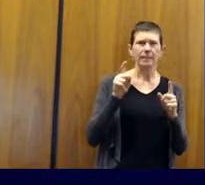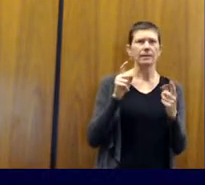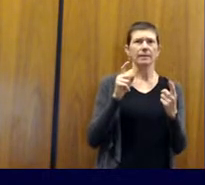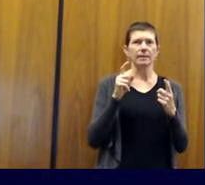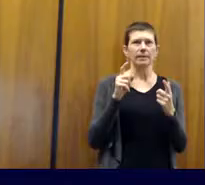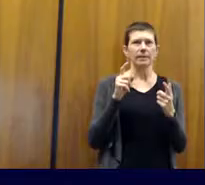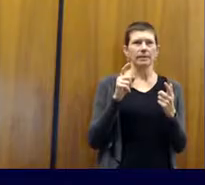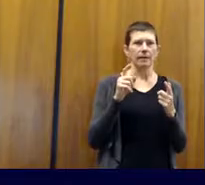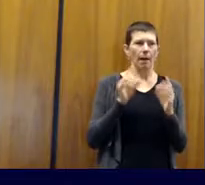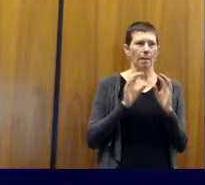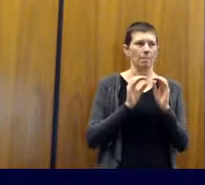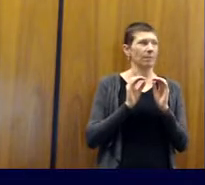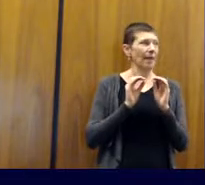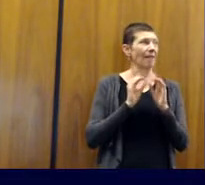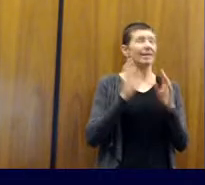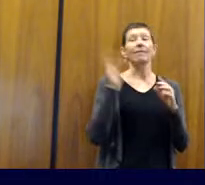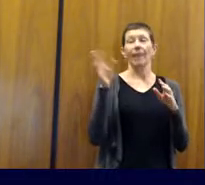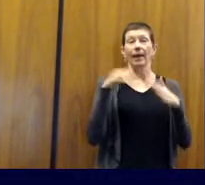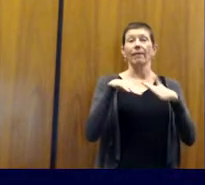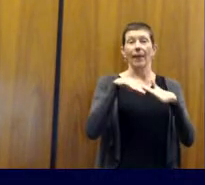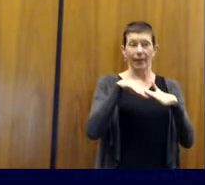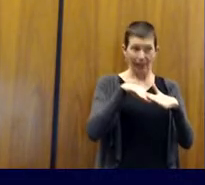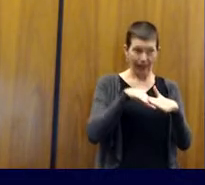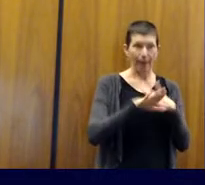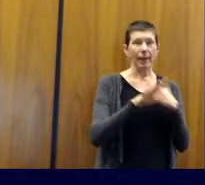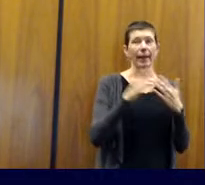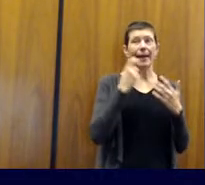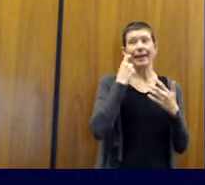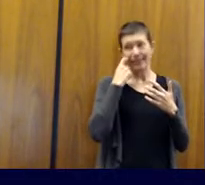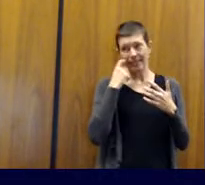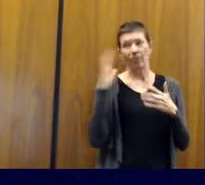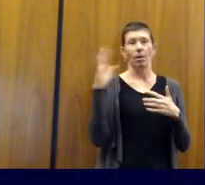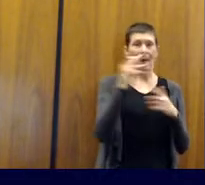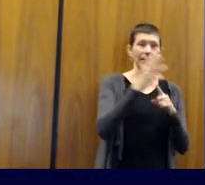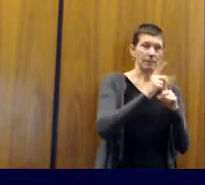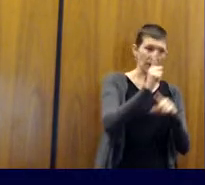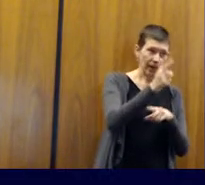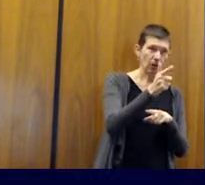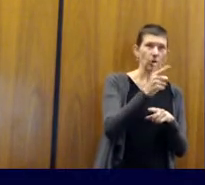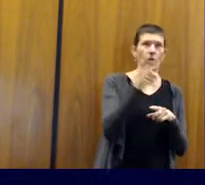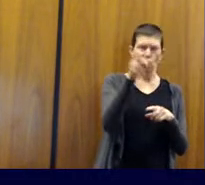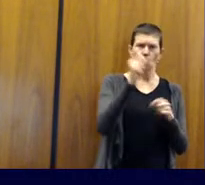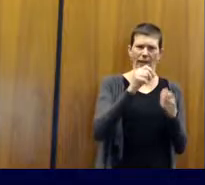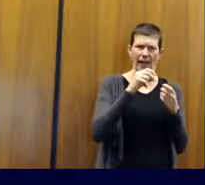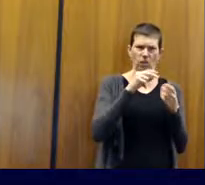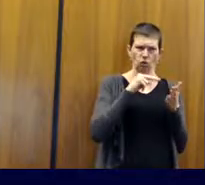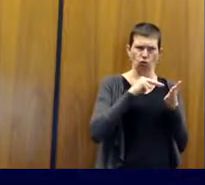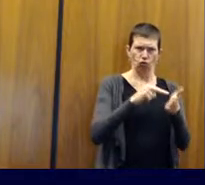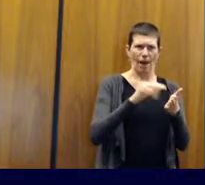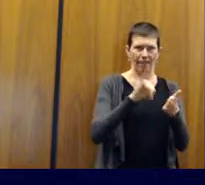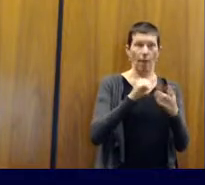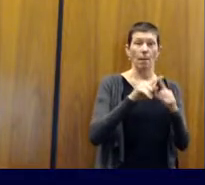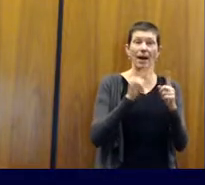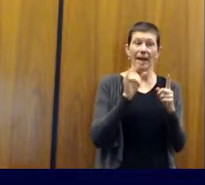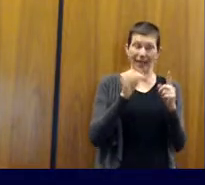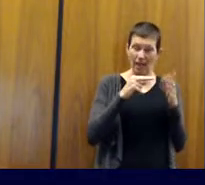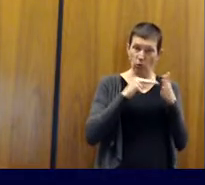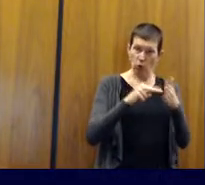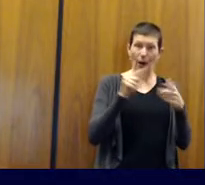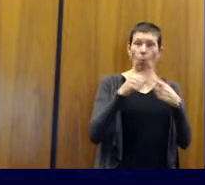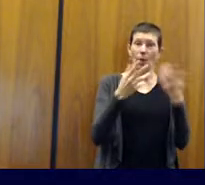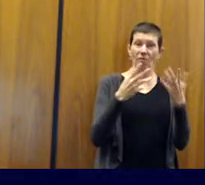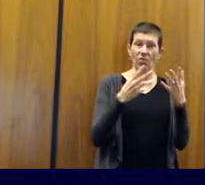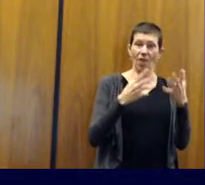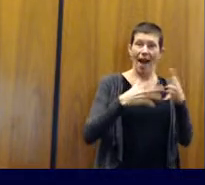they went out or they came in, they're addicted and they're back in 6 months later, you guys can track that, but is there any way to track them once they're out, if they're not